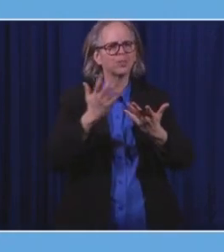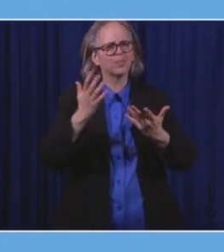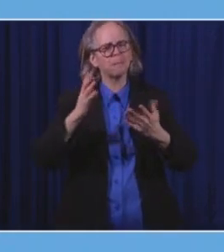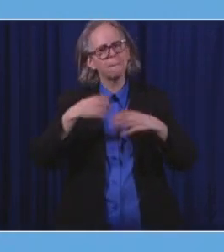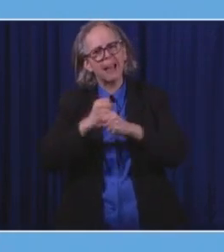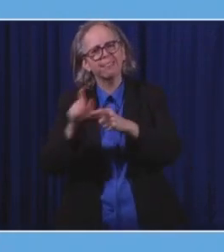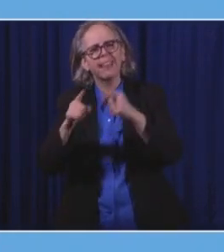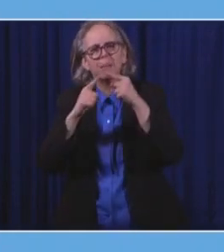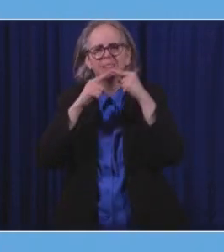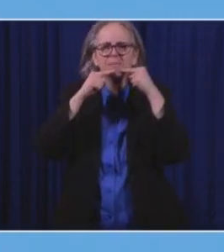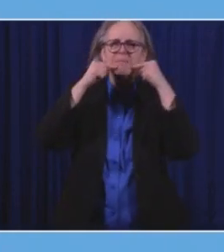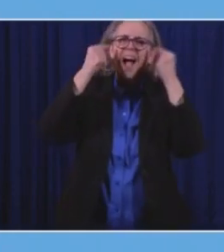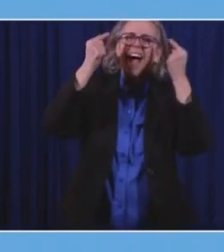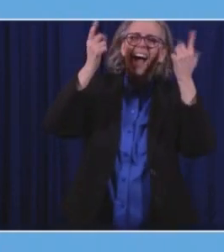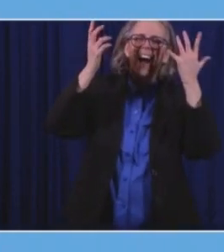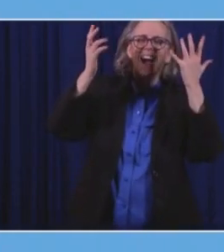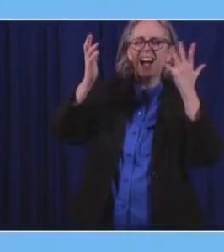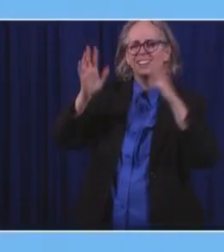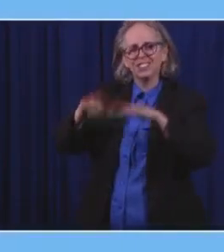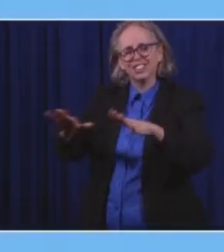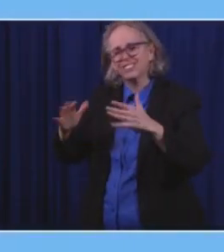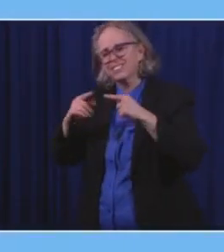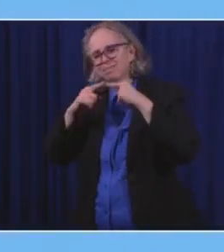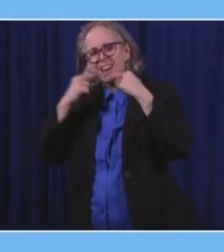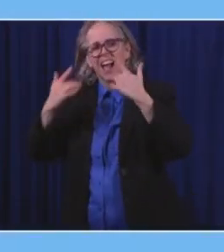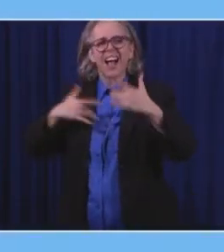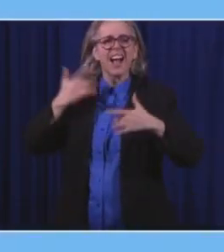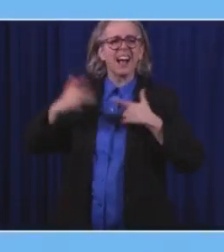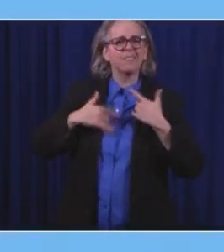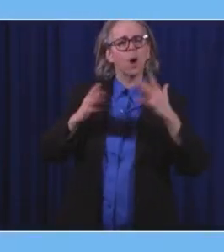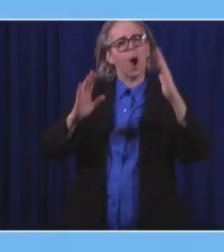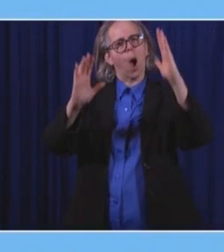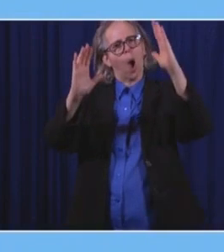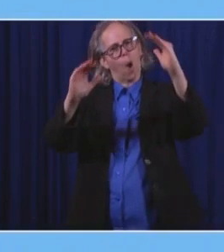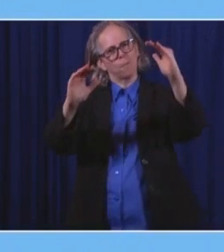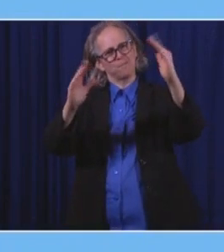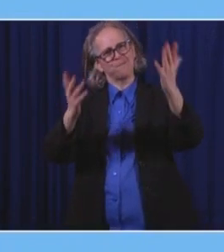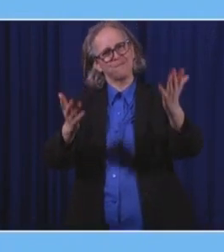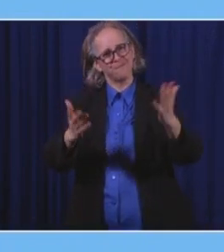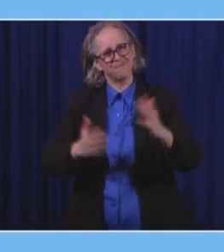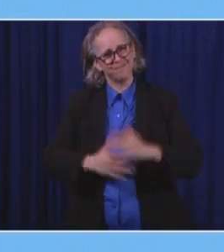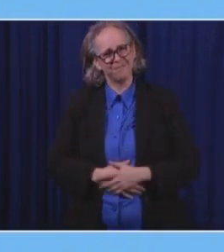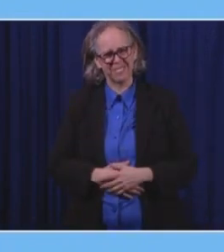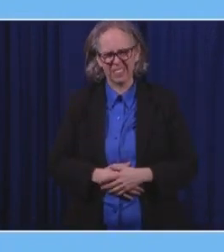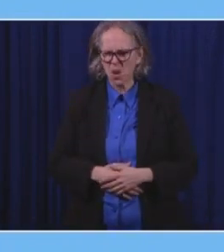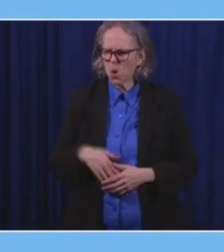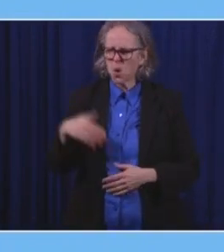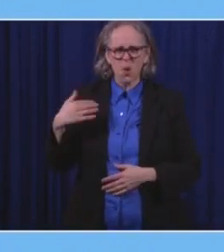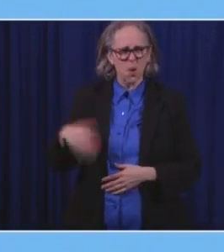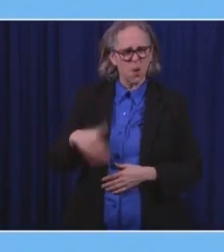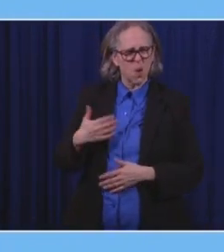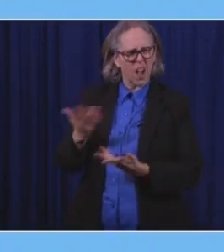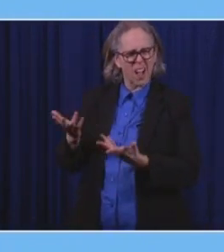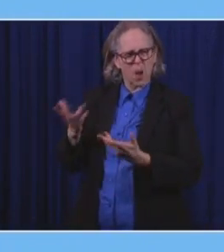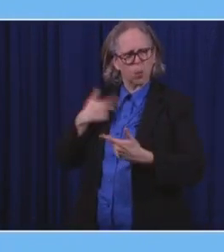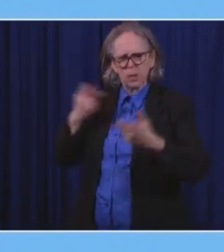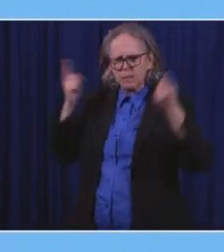give everybody a sense of hope. This has brought us together to know that we are all human.